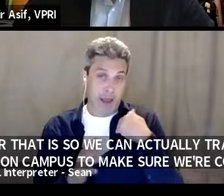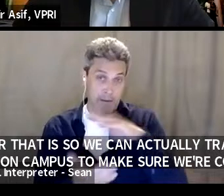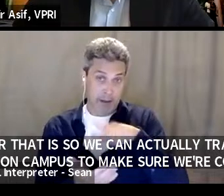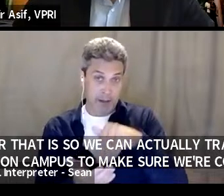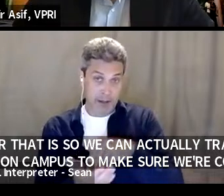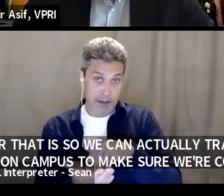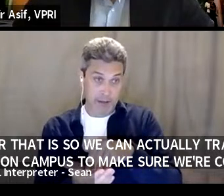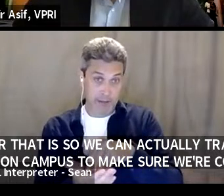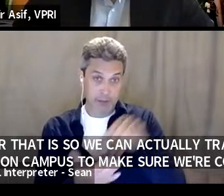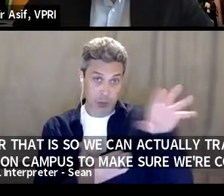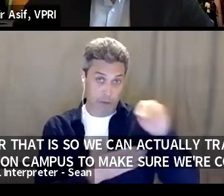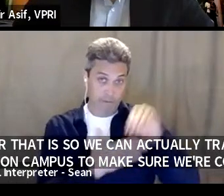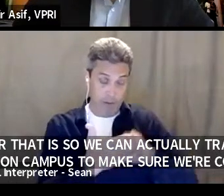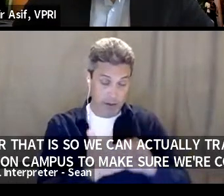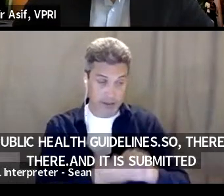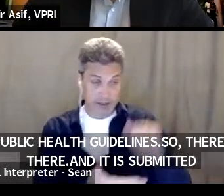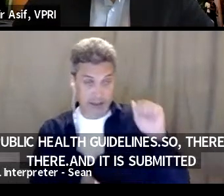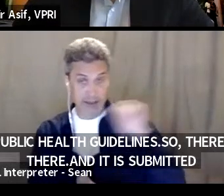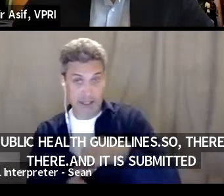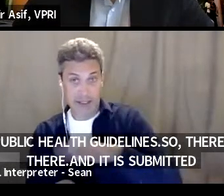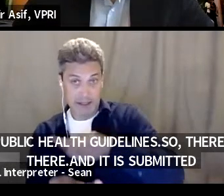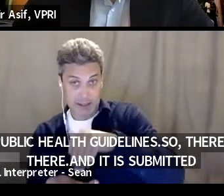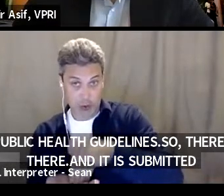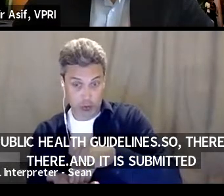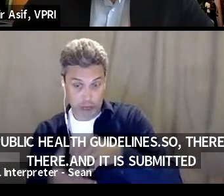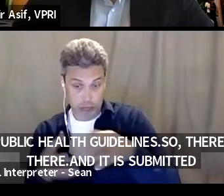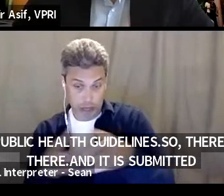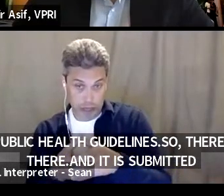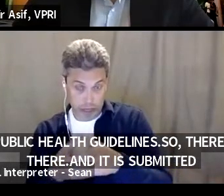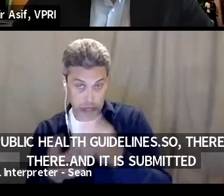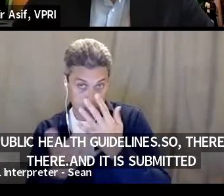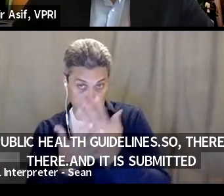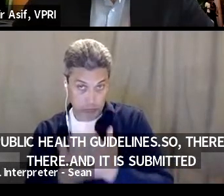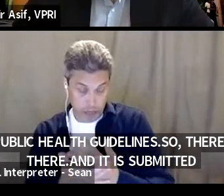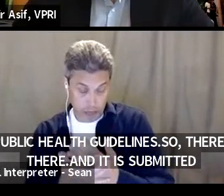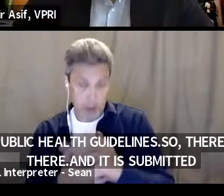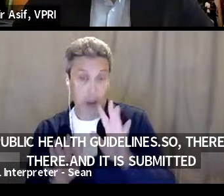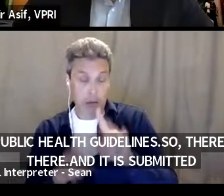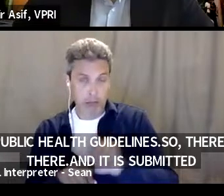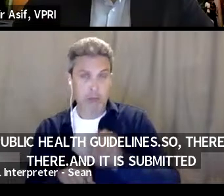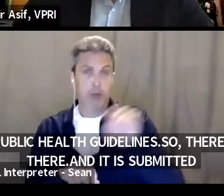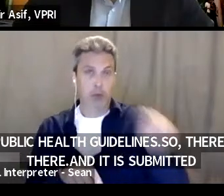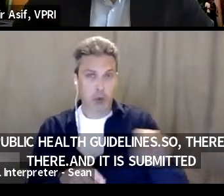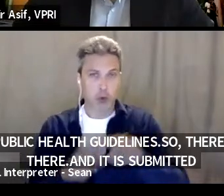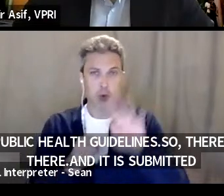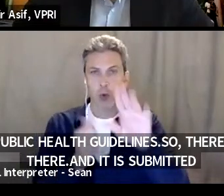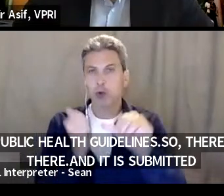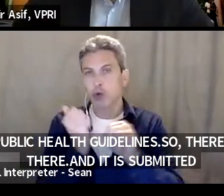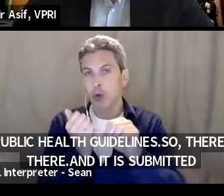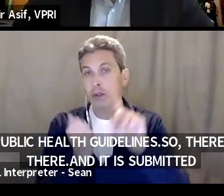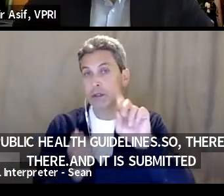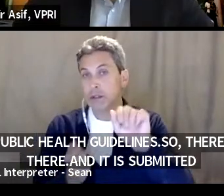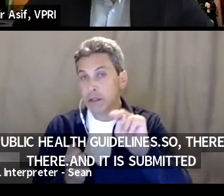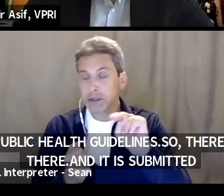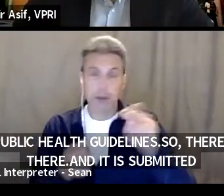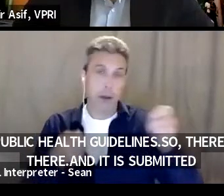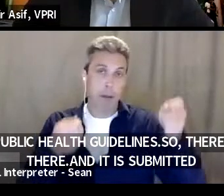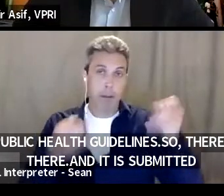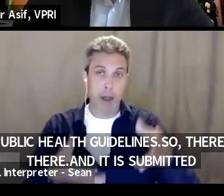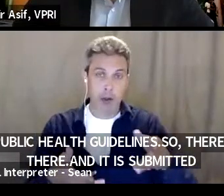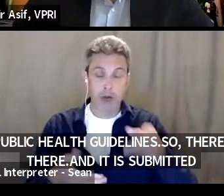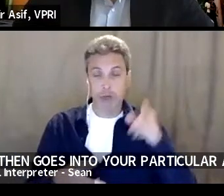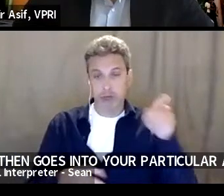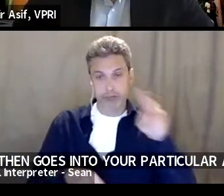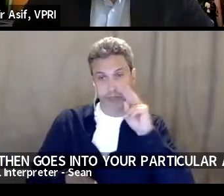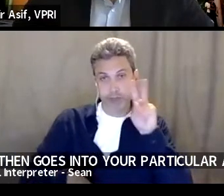goes into your particular associate dean or manager so that they can